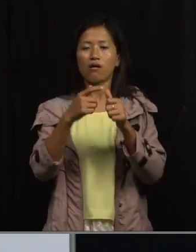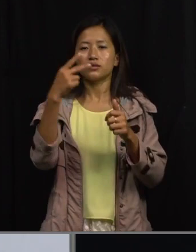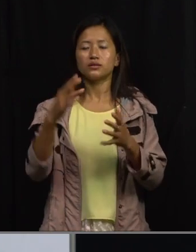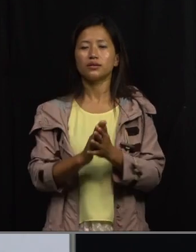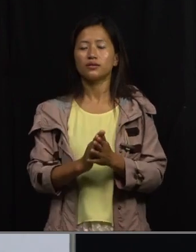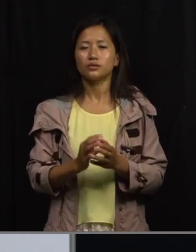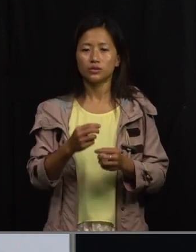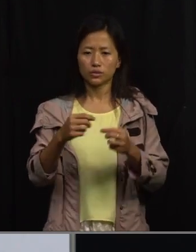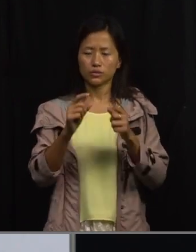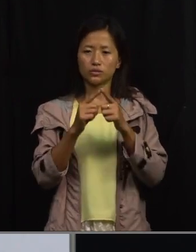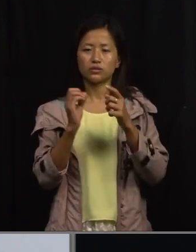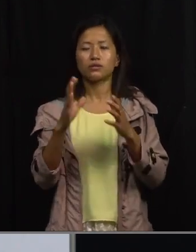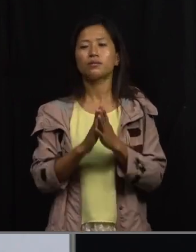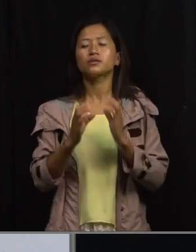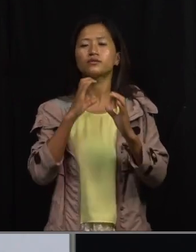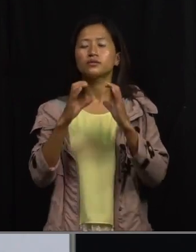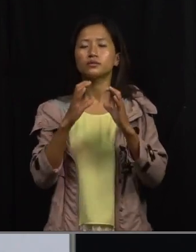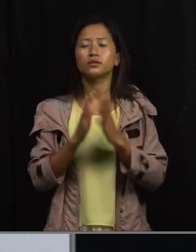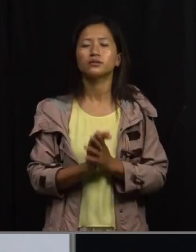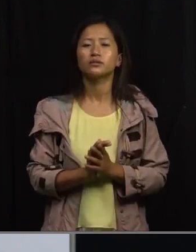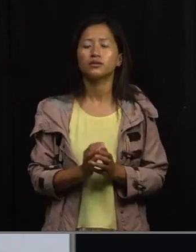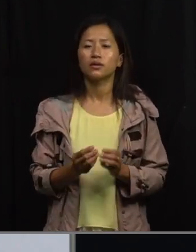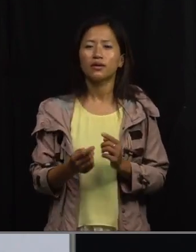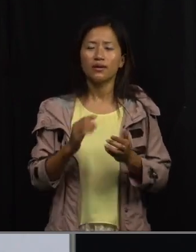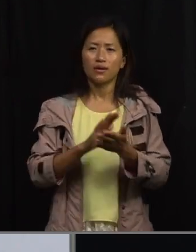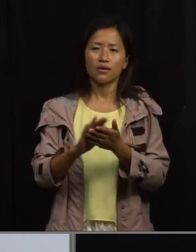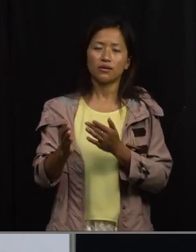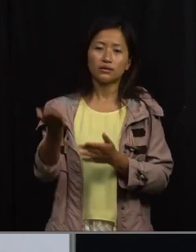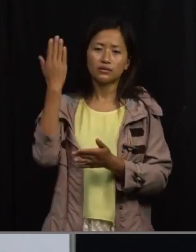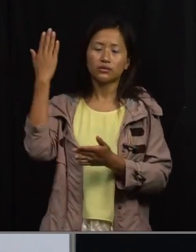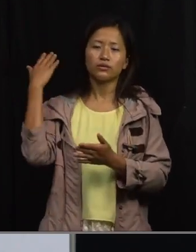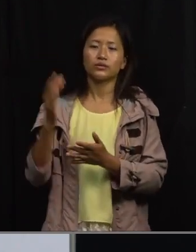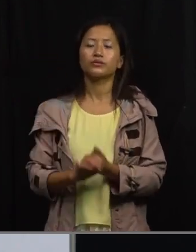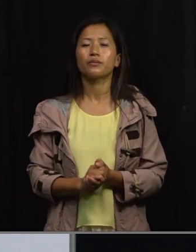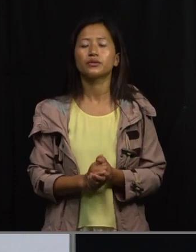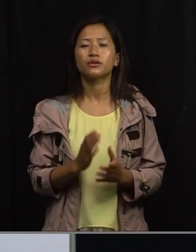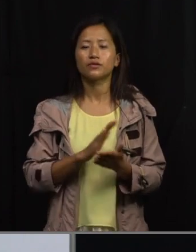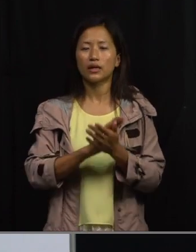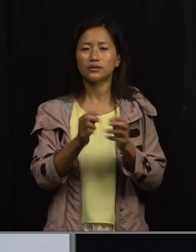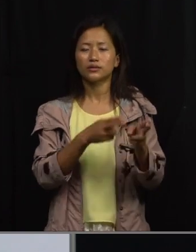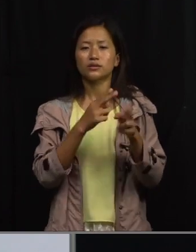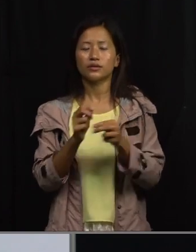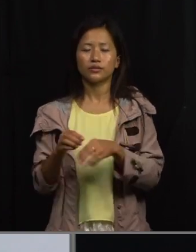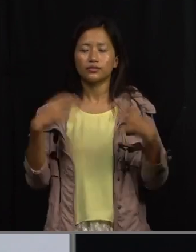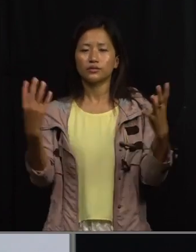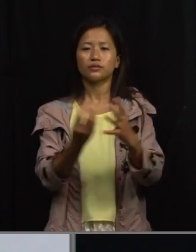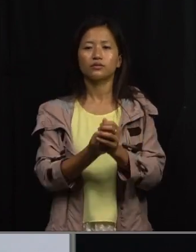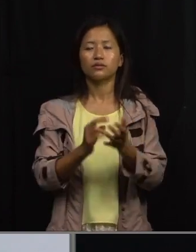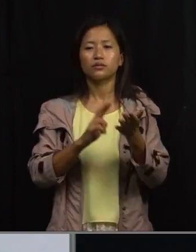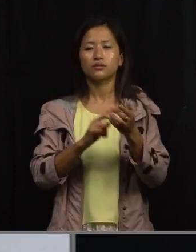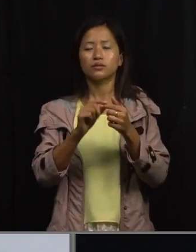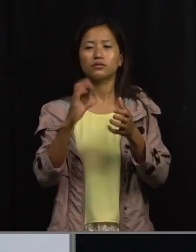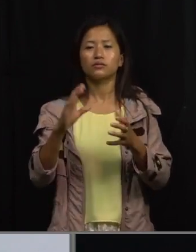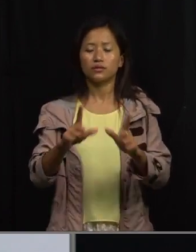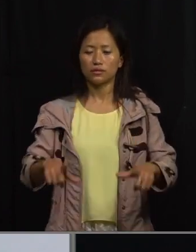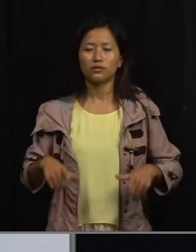tools, modes of communication, paintings, historians' view on present-day hunting-gathering societies, Neolithic period,